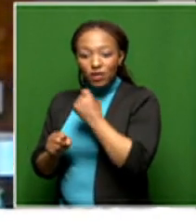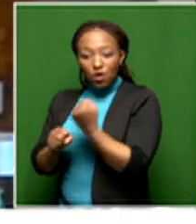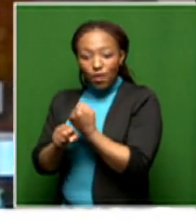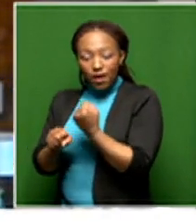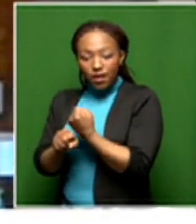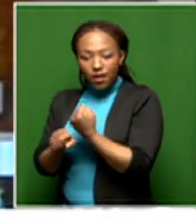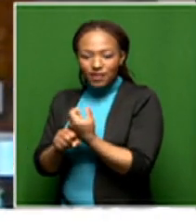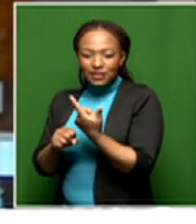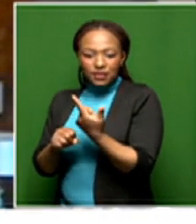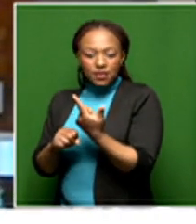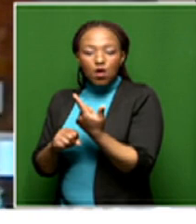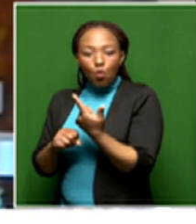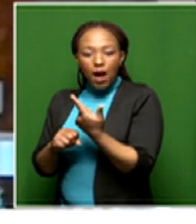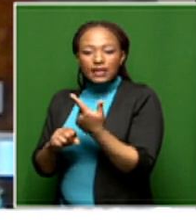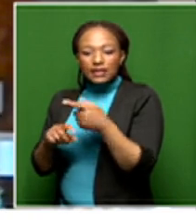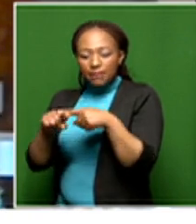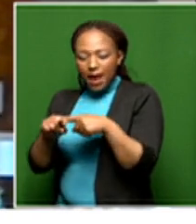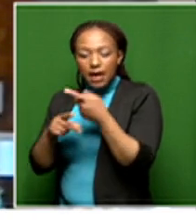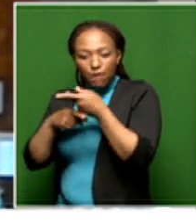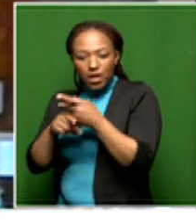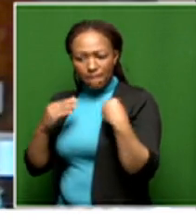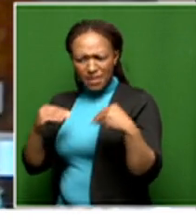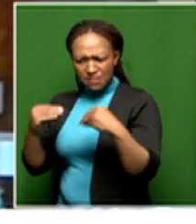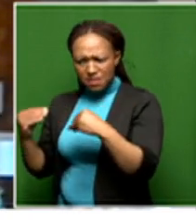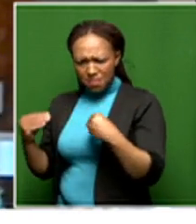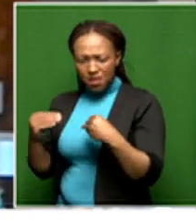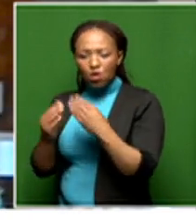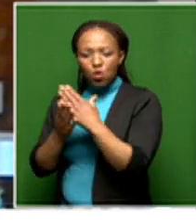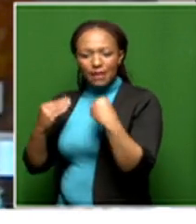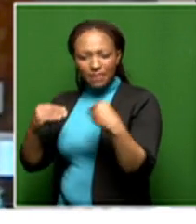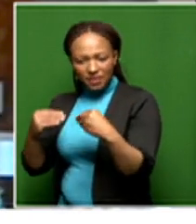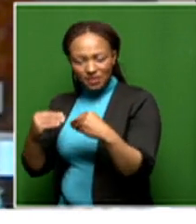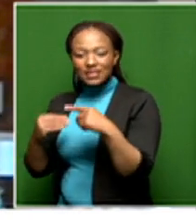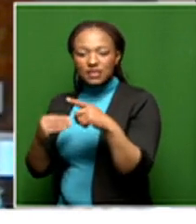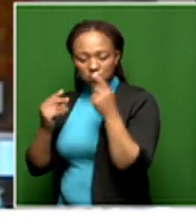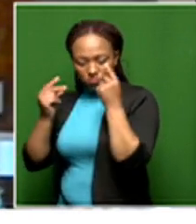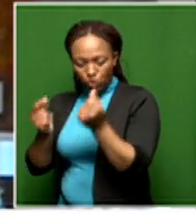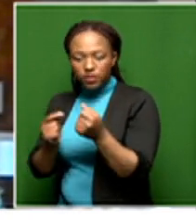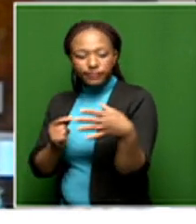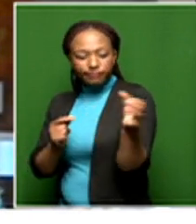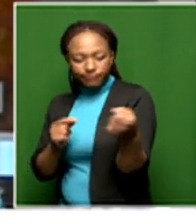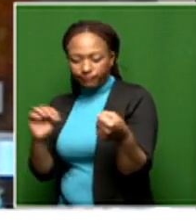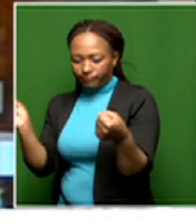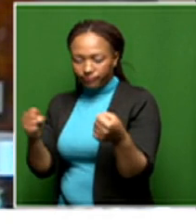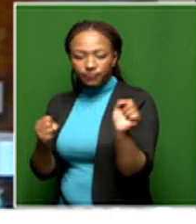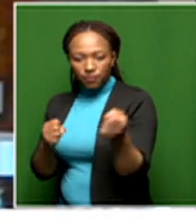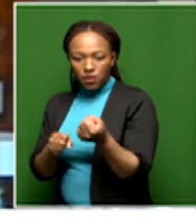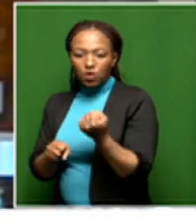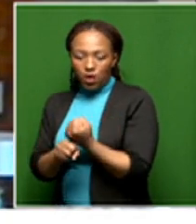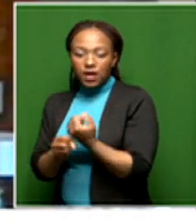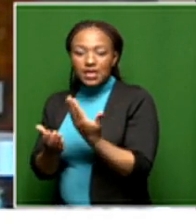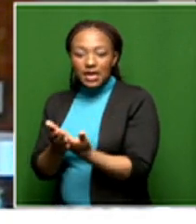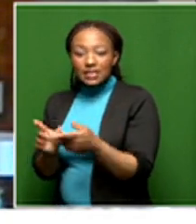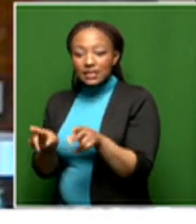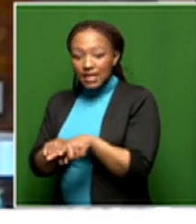are the consequence of productivity. So the busier the sector gets, it can quickly absorb jobs, but also at the same time can